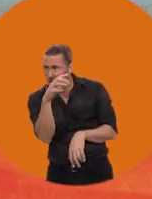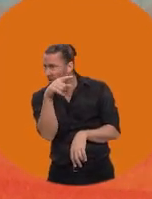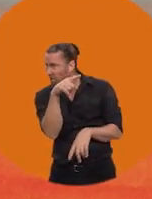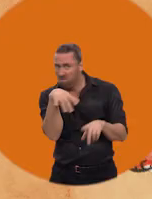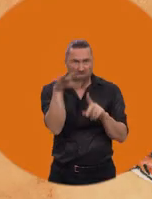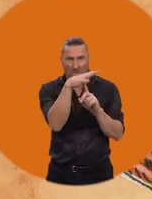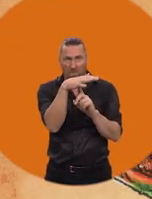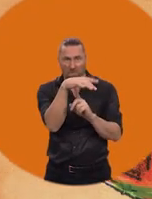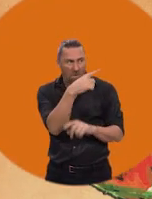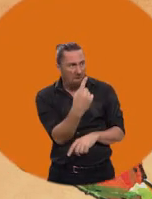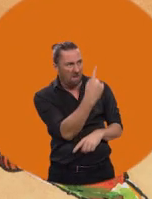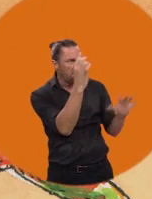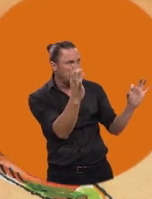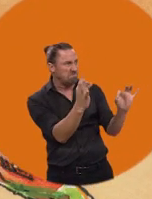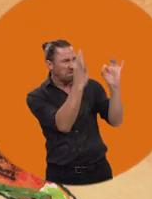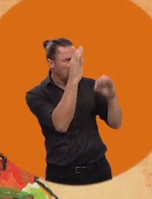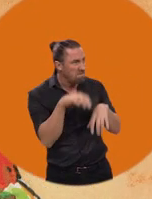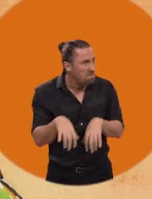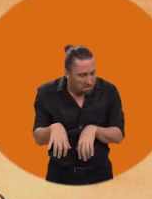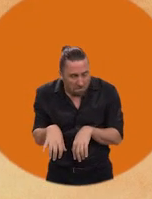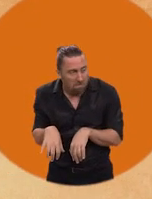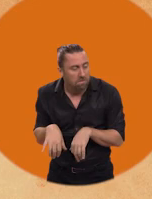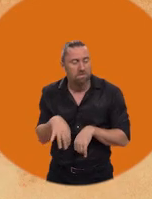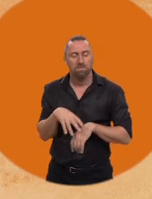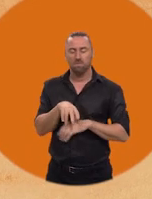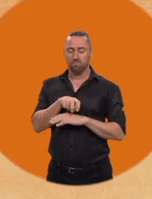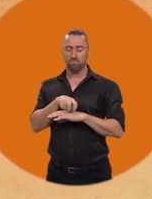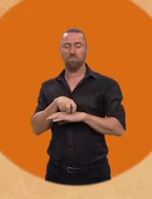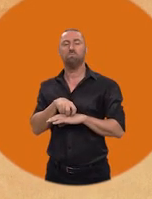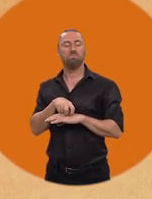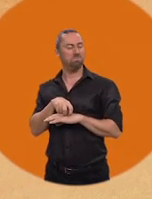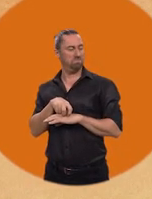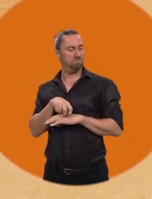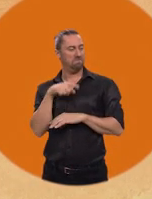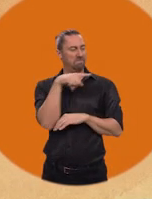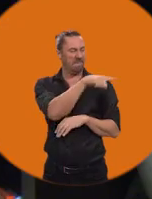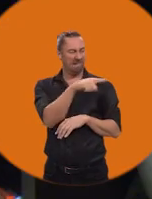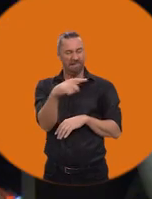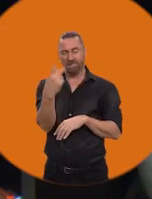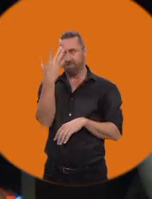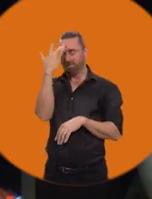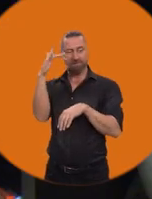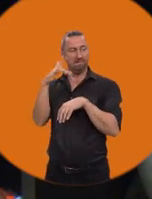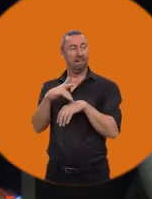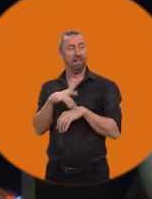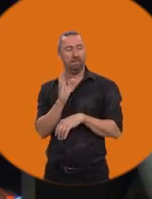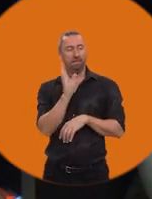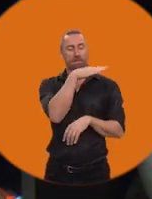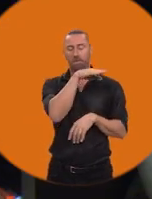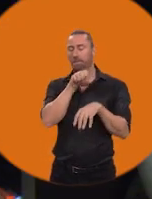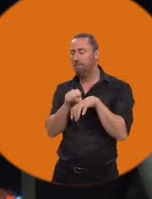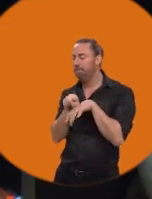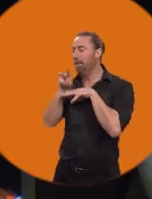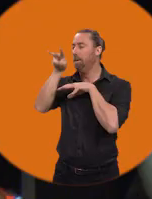prize. The tree frog just frowned as she said, this is silly, and leapt in the water from off a big